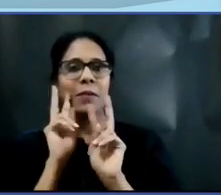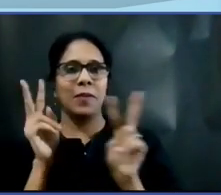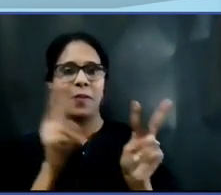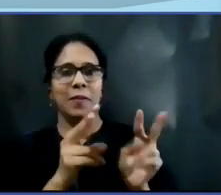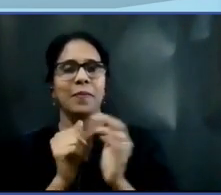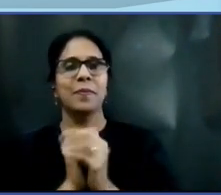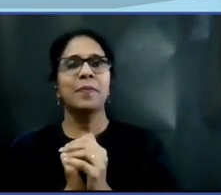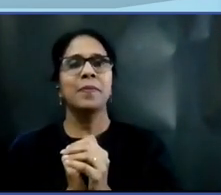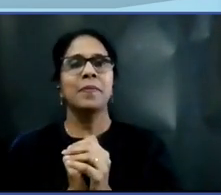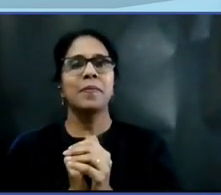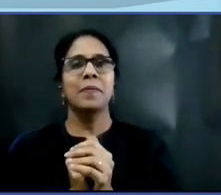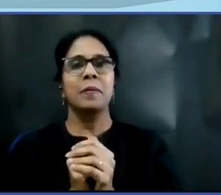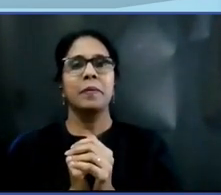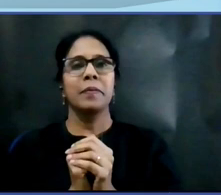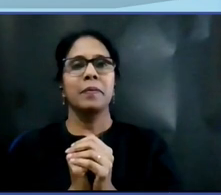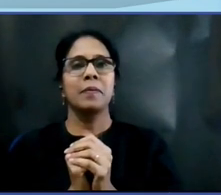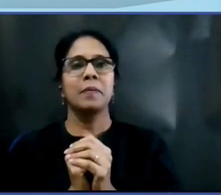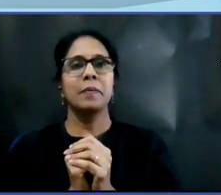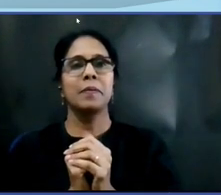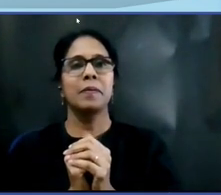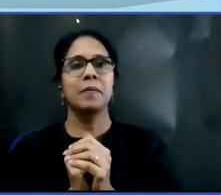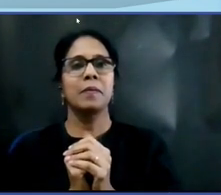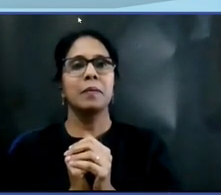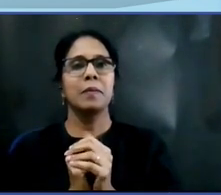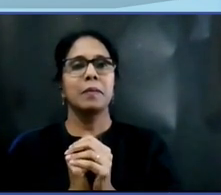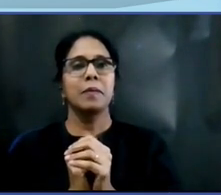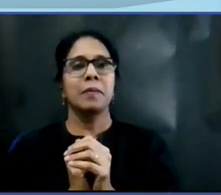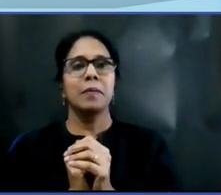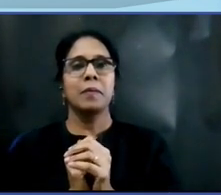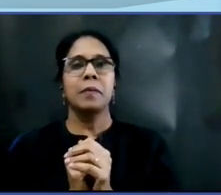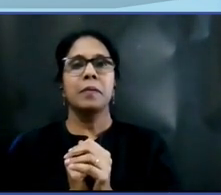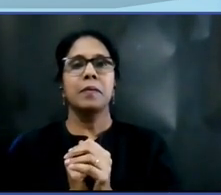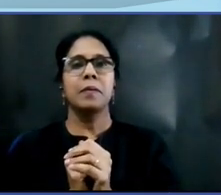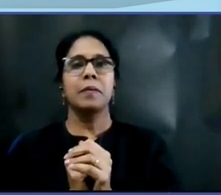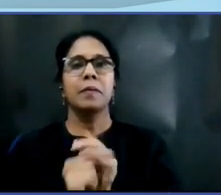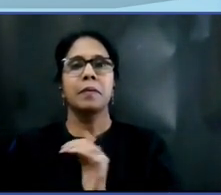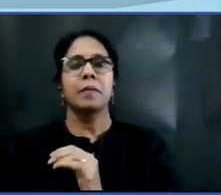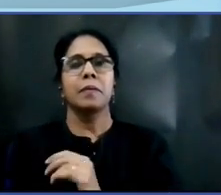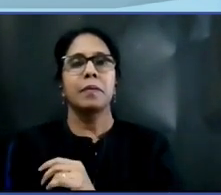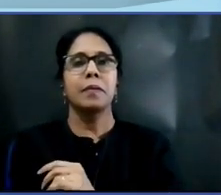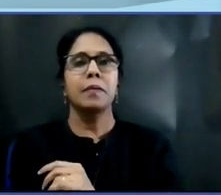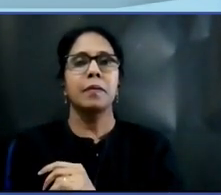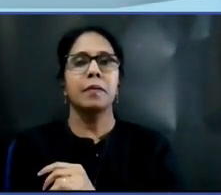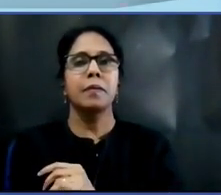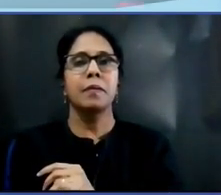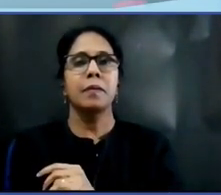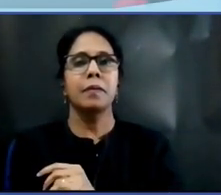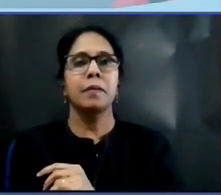Mm-hmm.